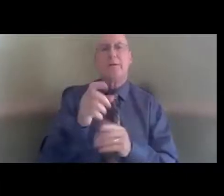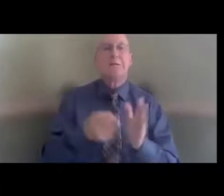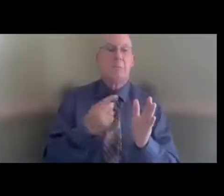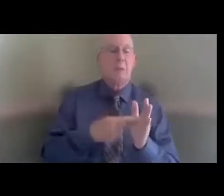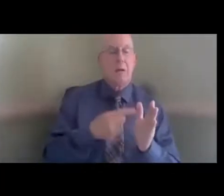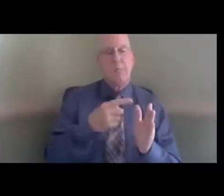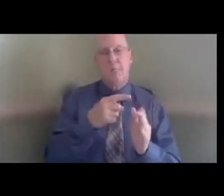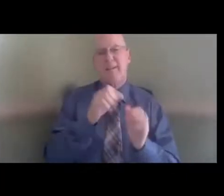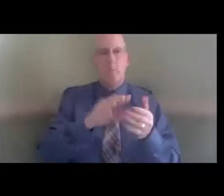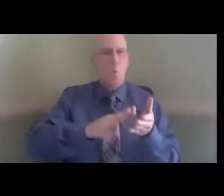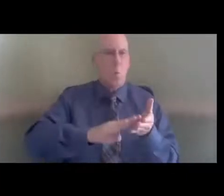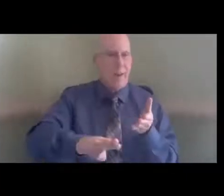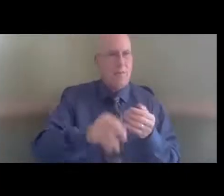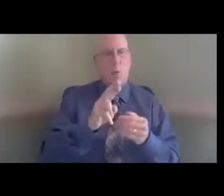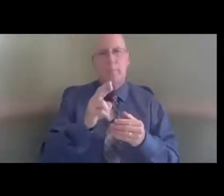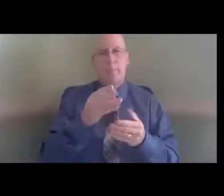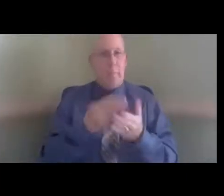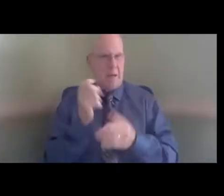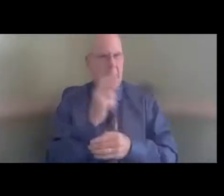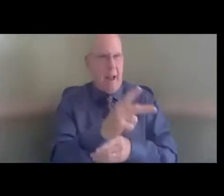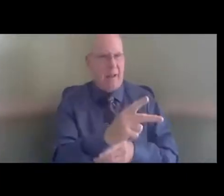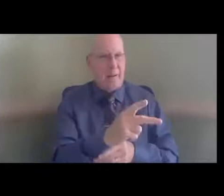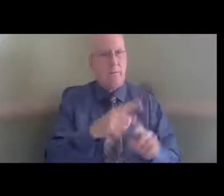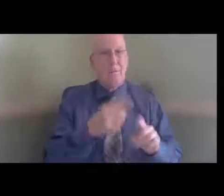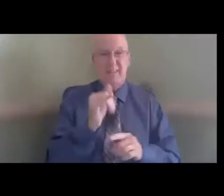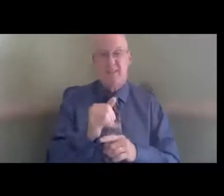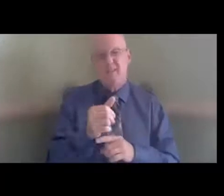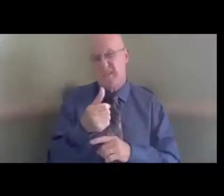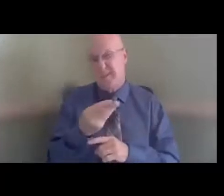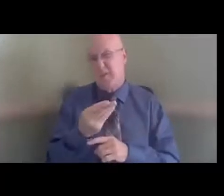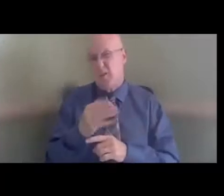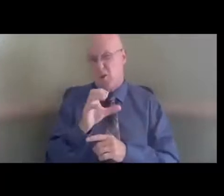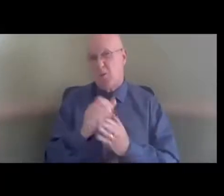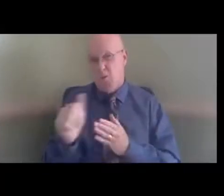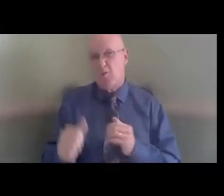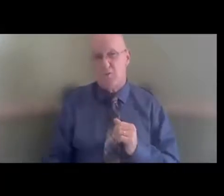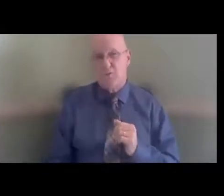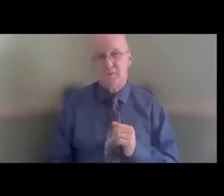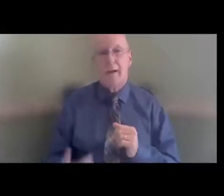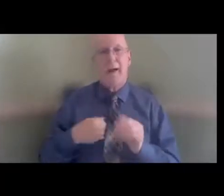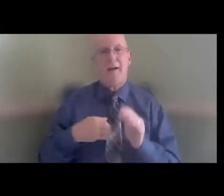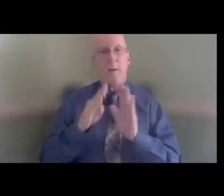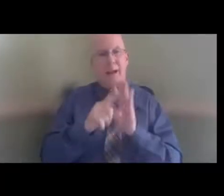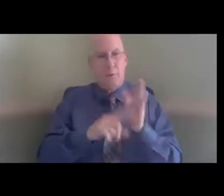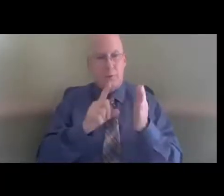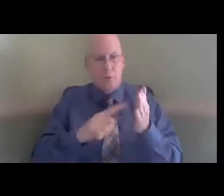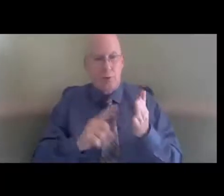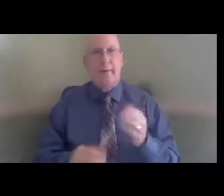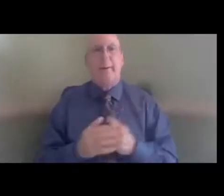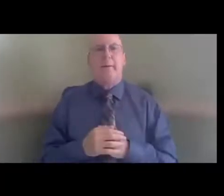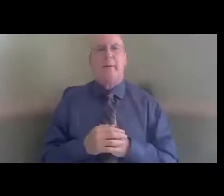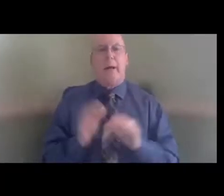fees can be waived or reimbursed, but you are still talking several $100s. You've got the background screening, you've got to